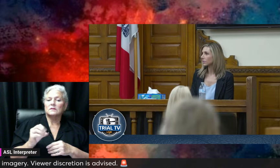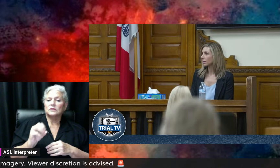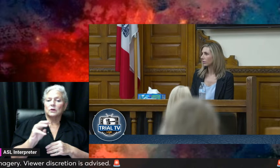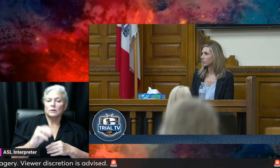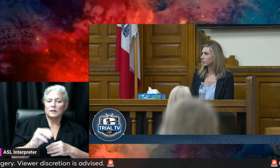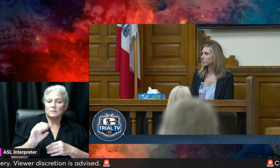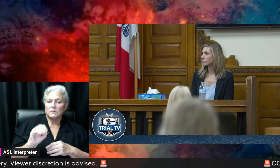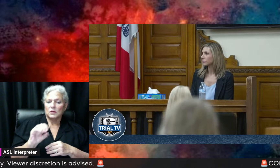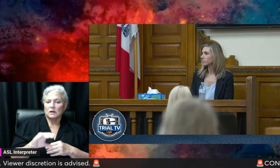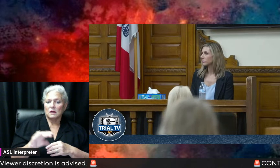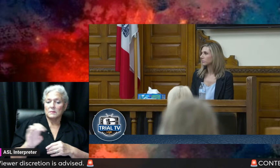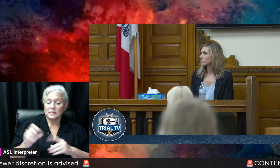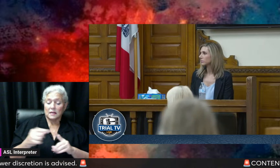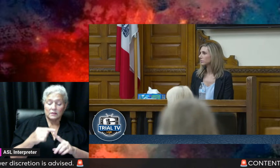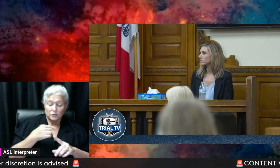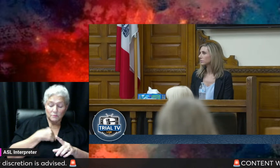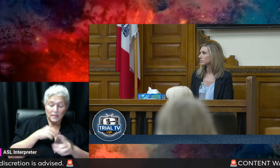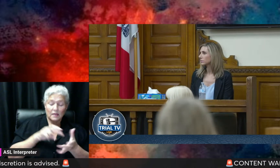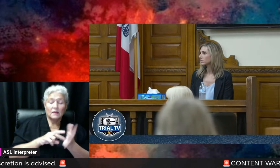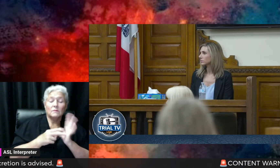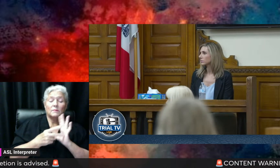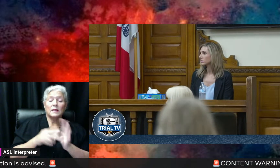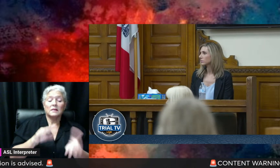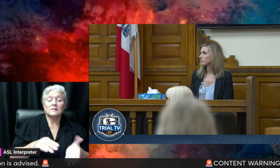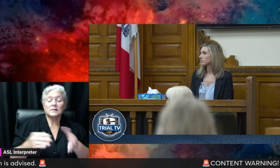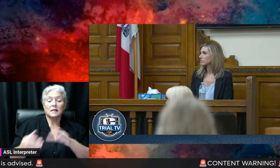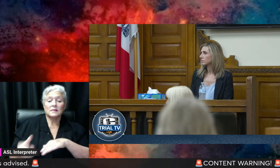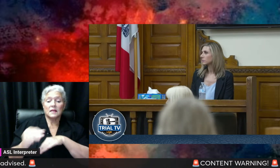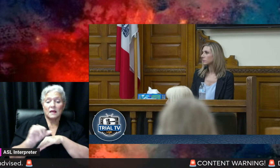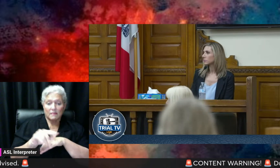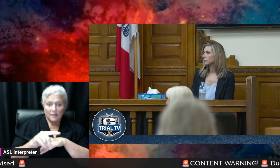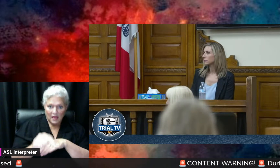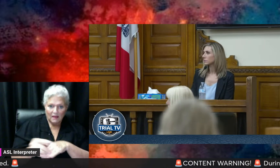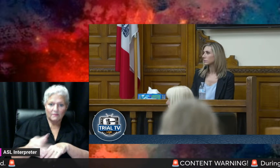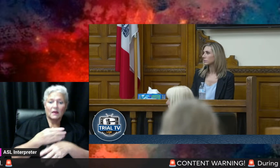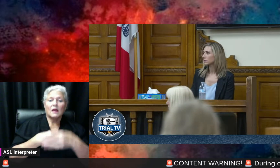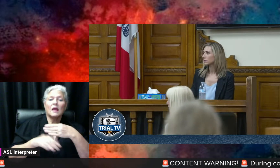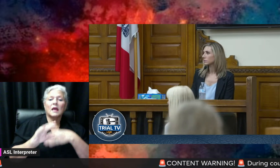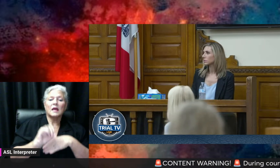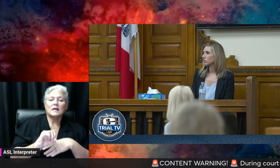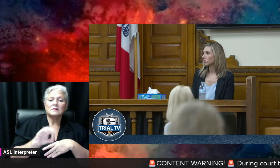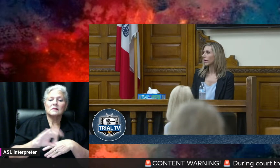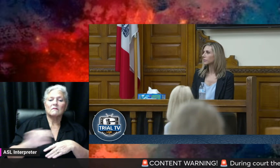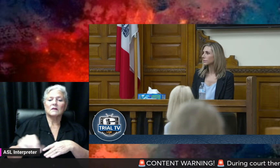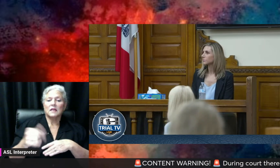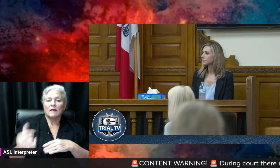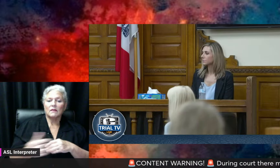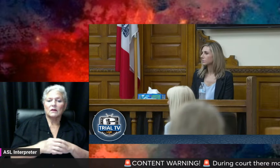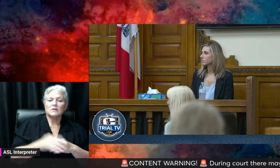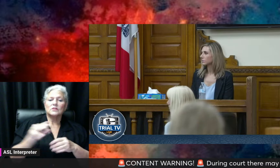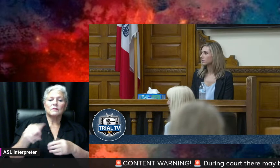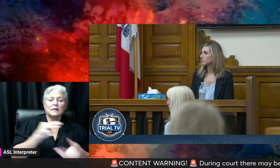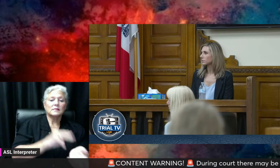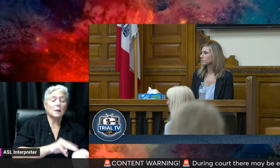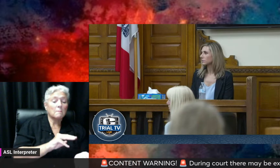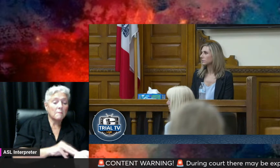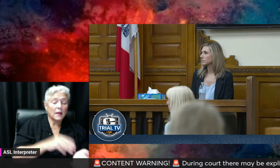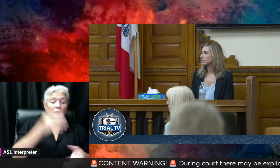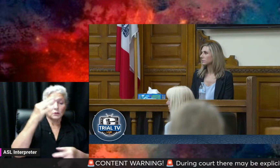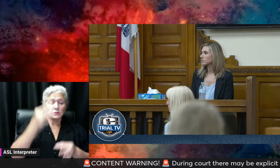the hands of another. Okay. So that's a medical determination, not a legal conclusion. Correct. All